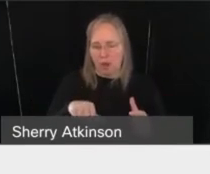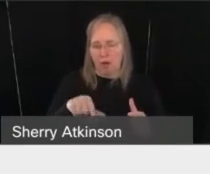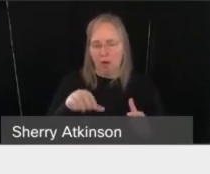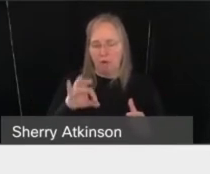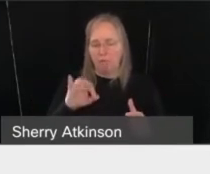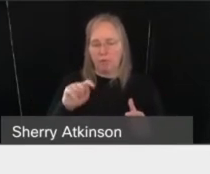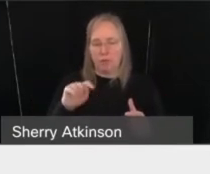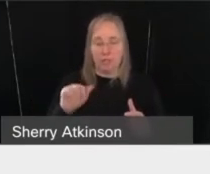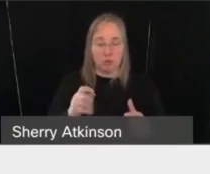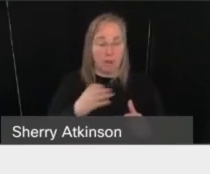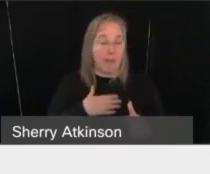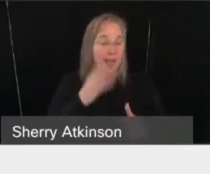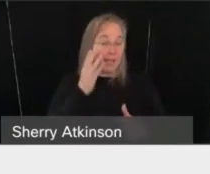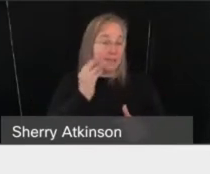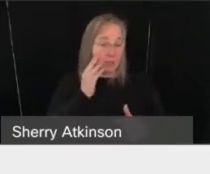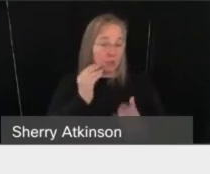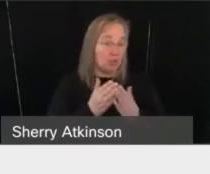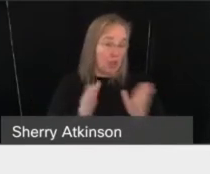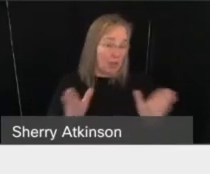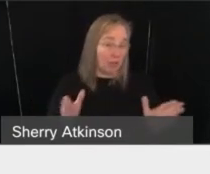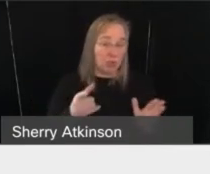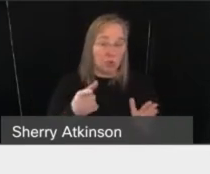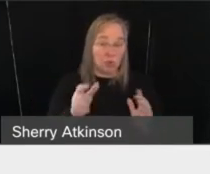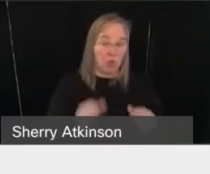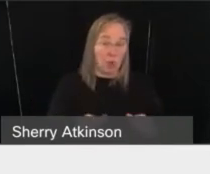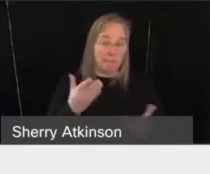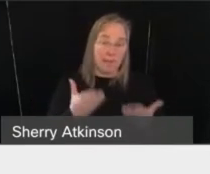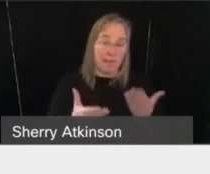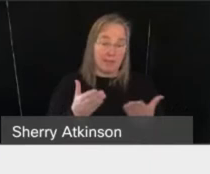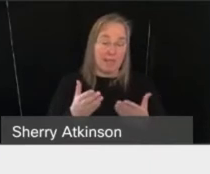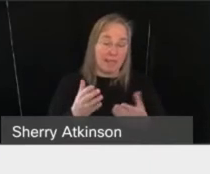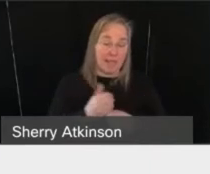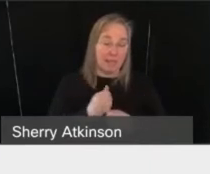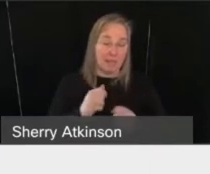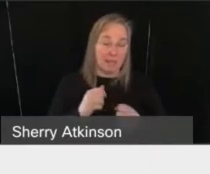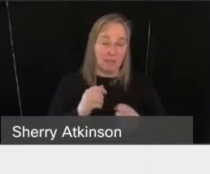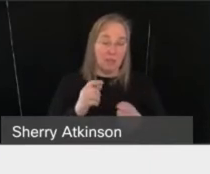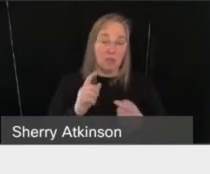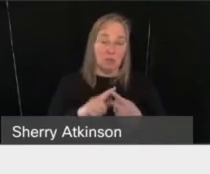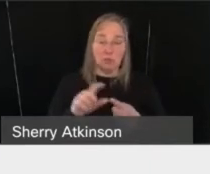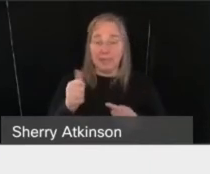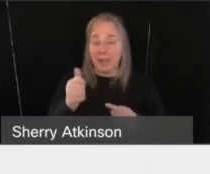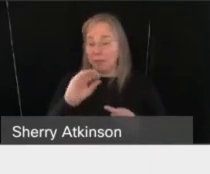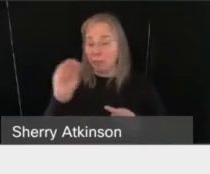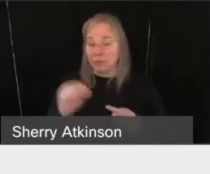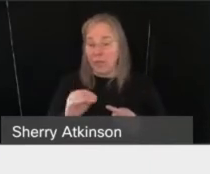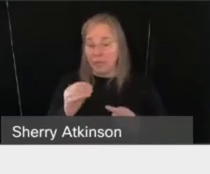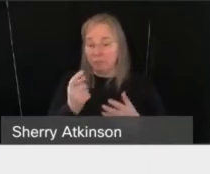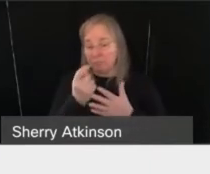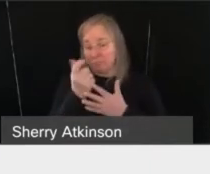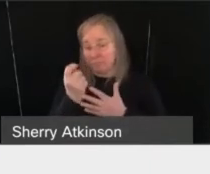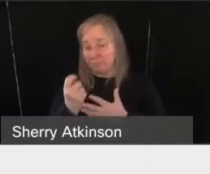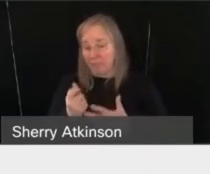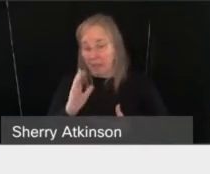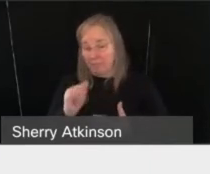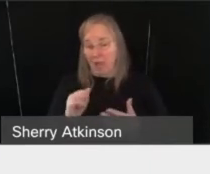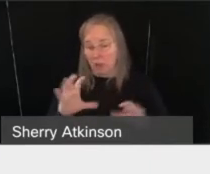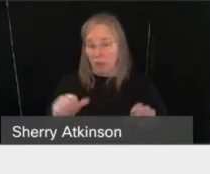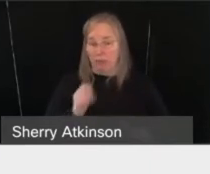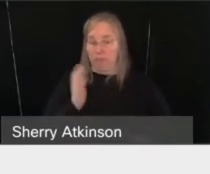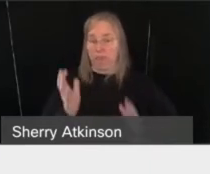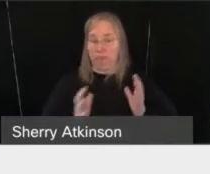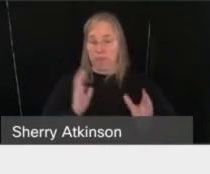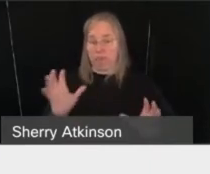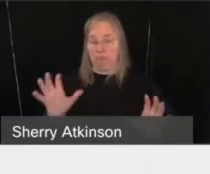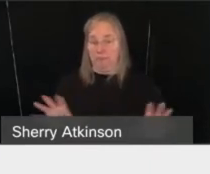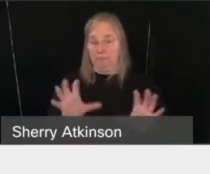experience, generally you can maybe get to 10% by doing that. However, in this